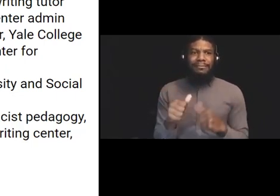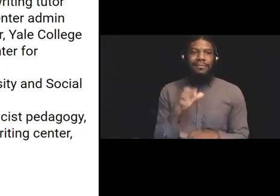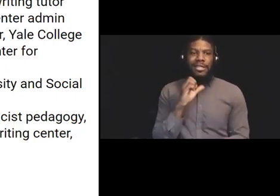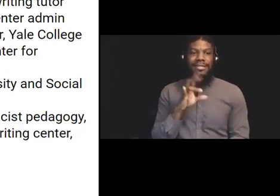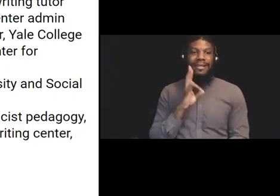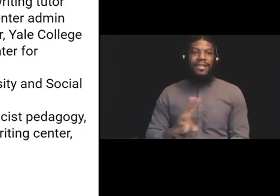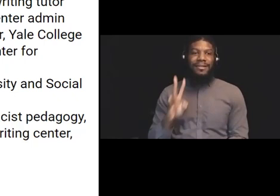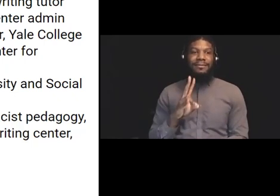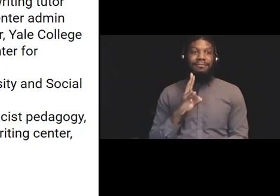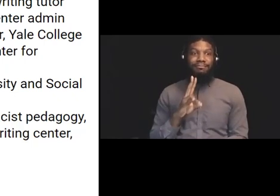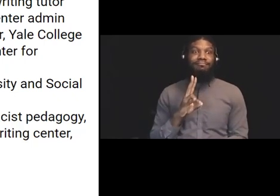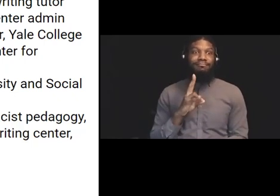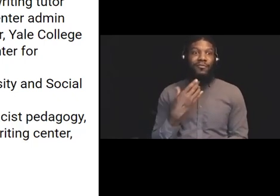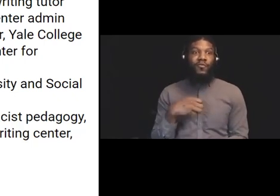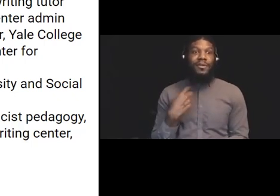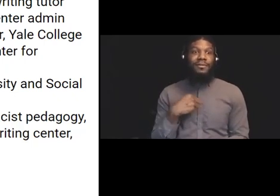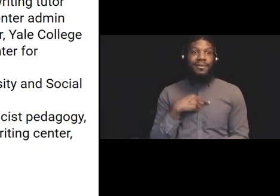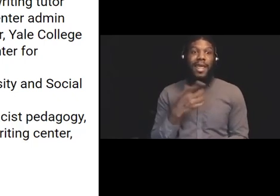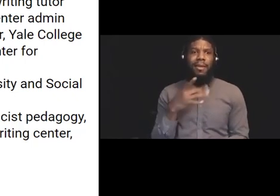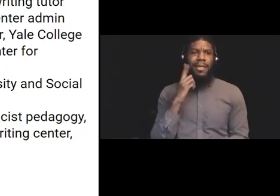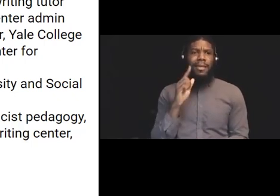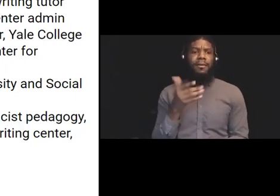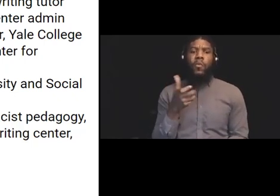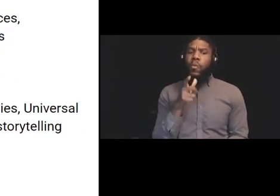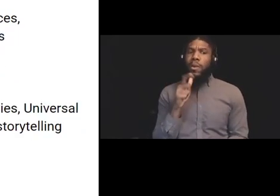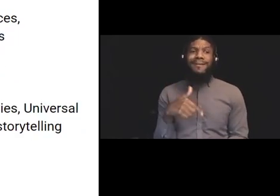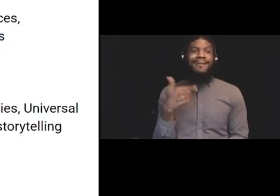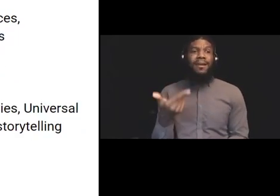luck. And Brooke, I believe you're up next.